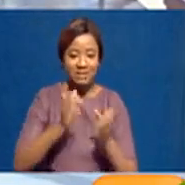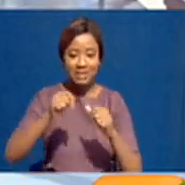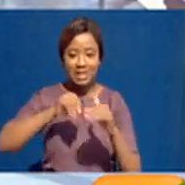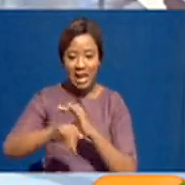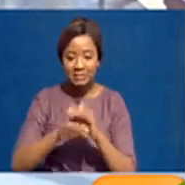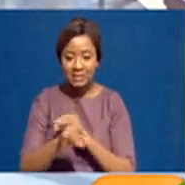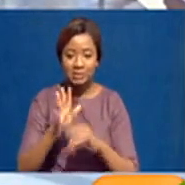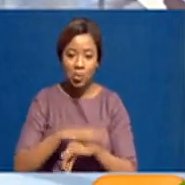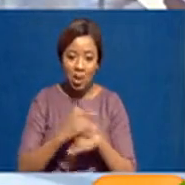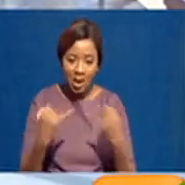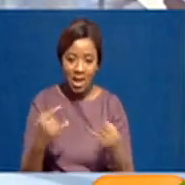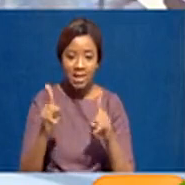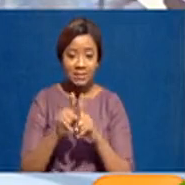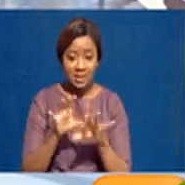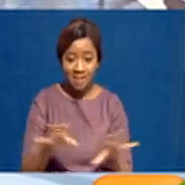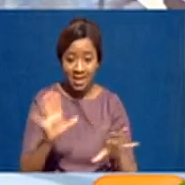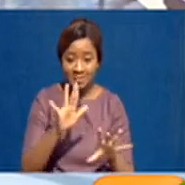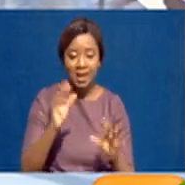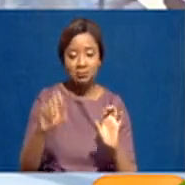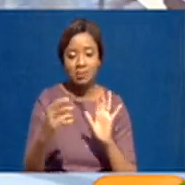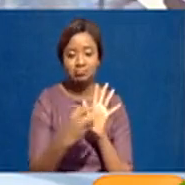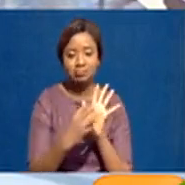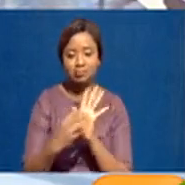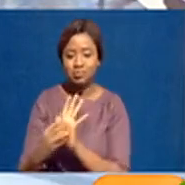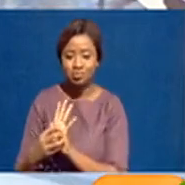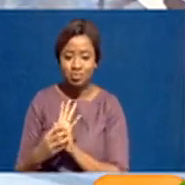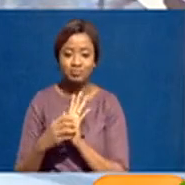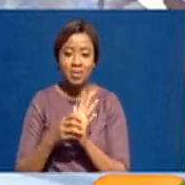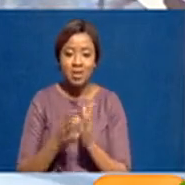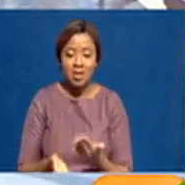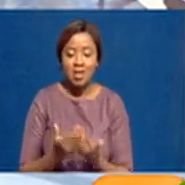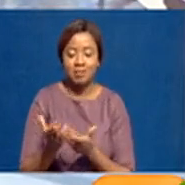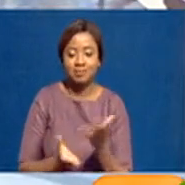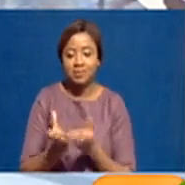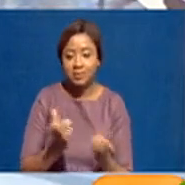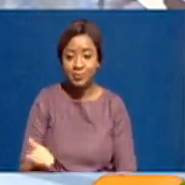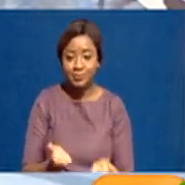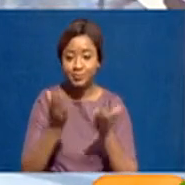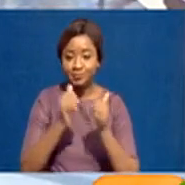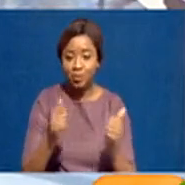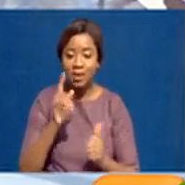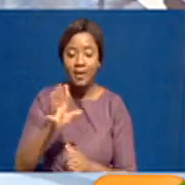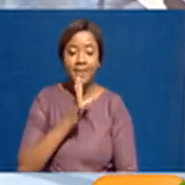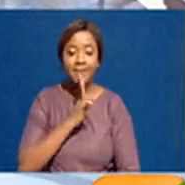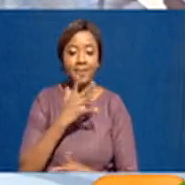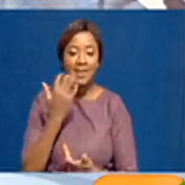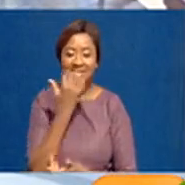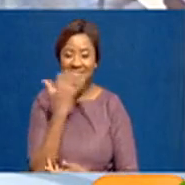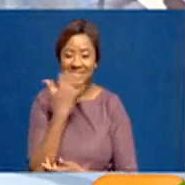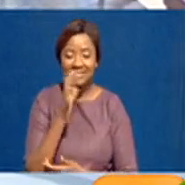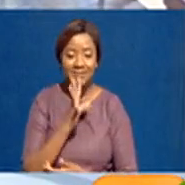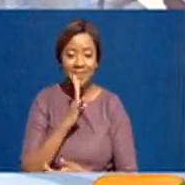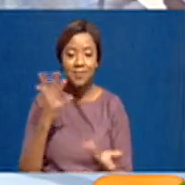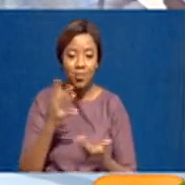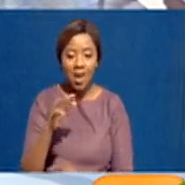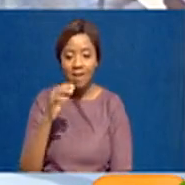their businesses. This according to Deputy President Rigathi Gachagua, who was speaking in Nyeri County, where he launched a free Wi-Fi hotspot at the